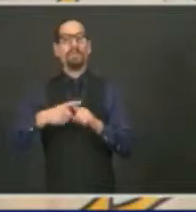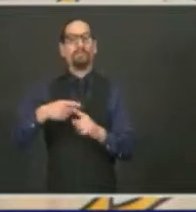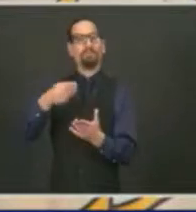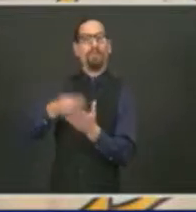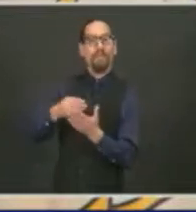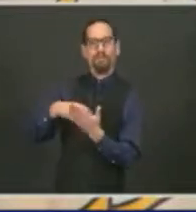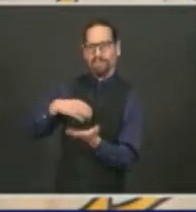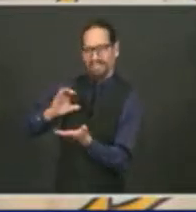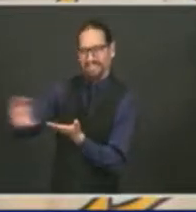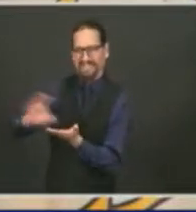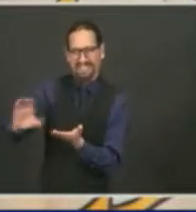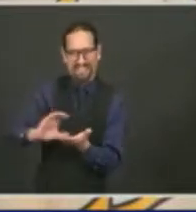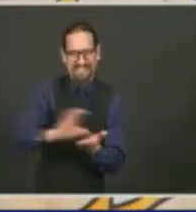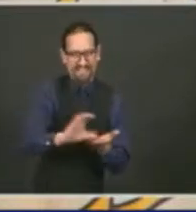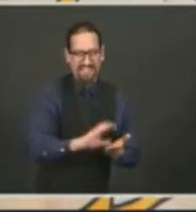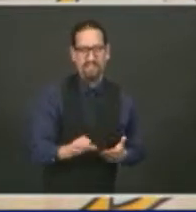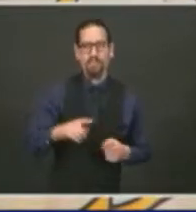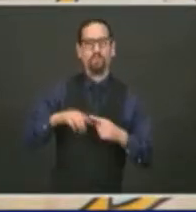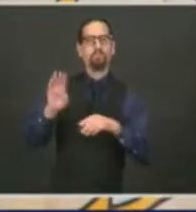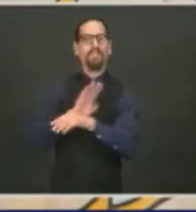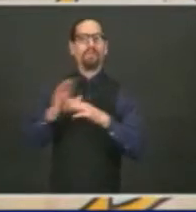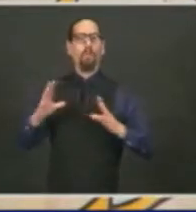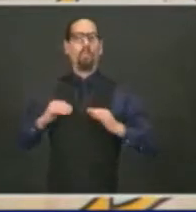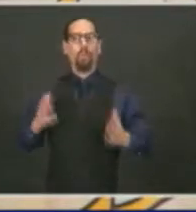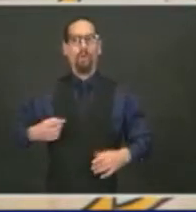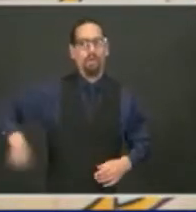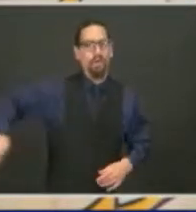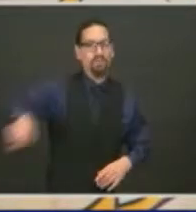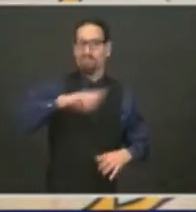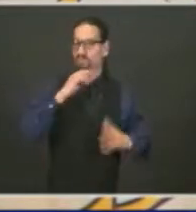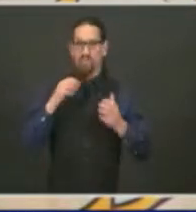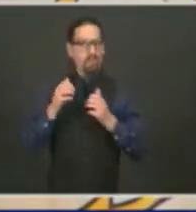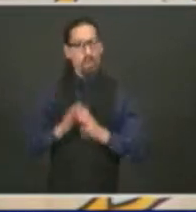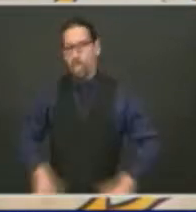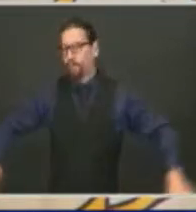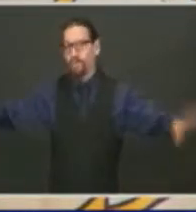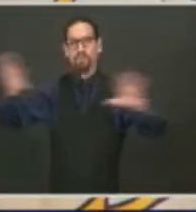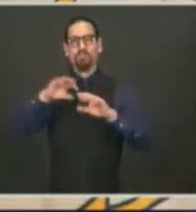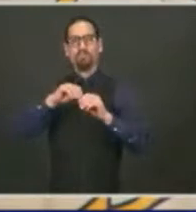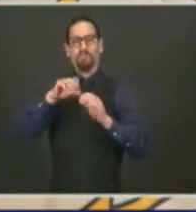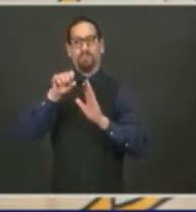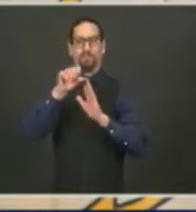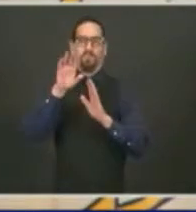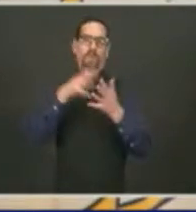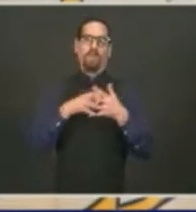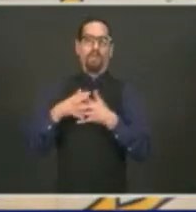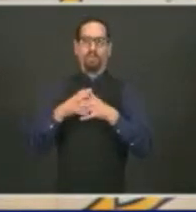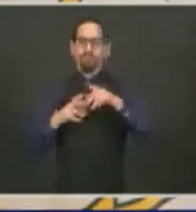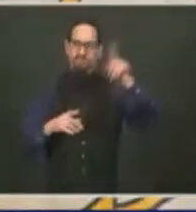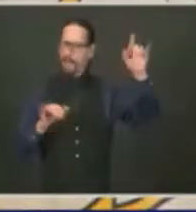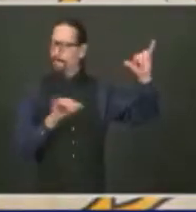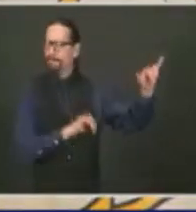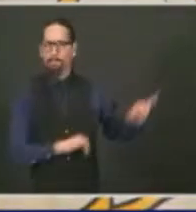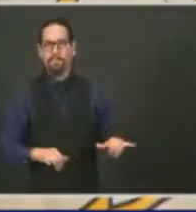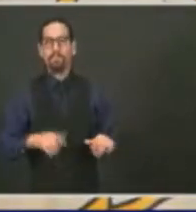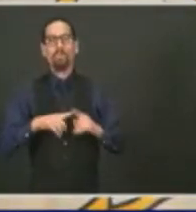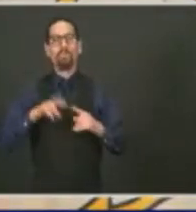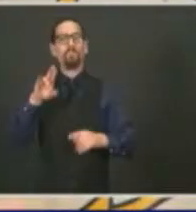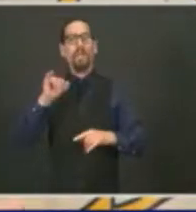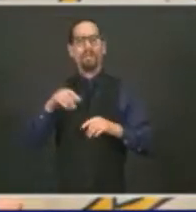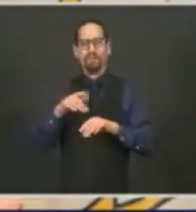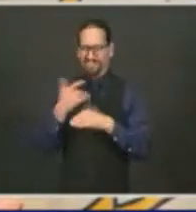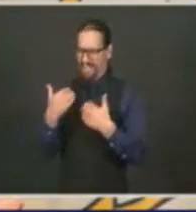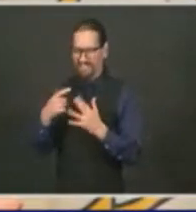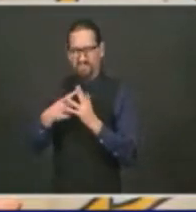capita, and then slowly reopening, along with a lot more testing. So I talk to as